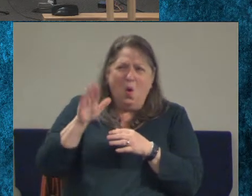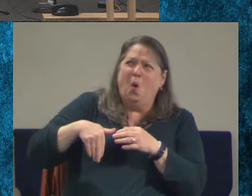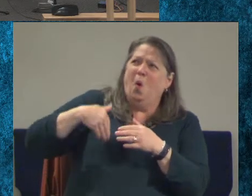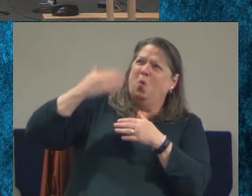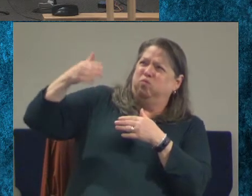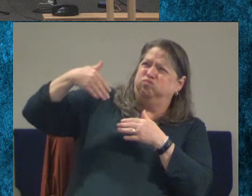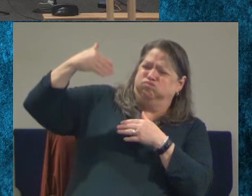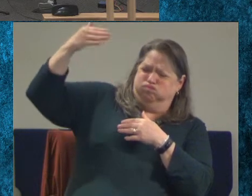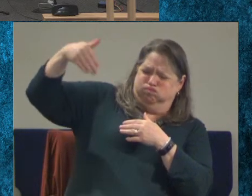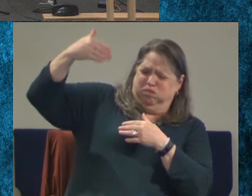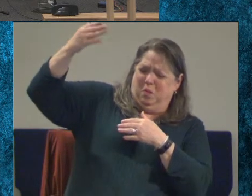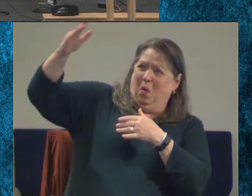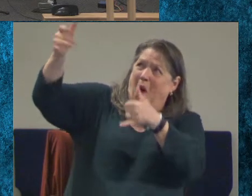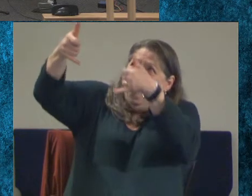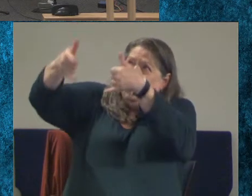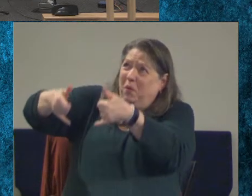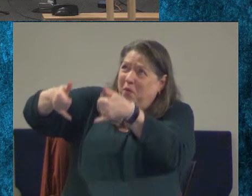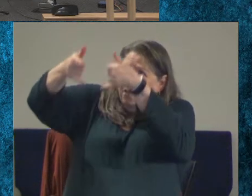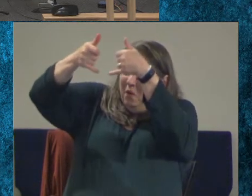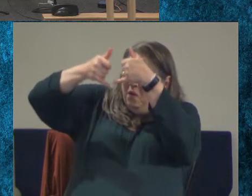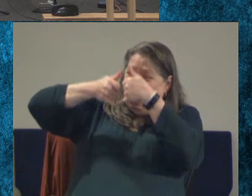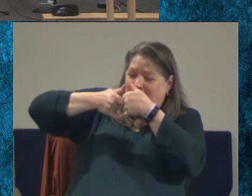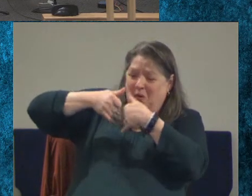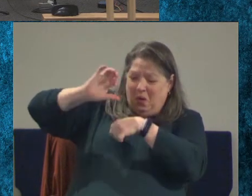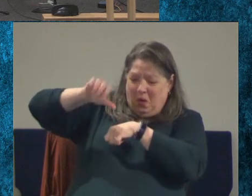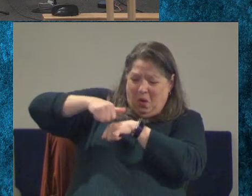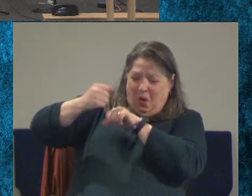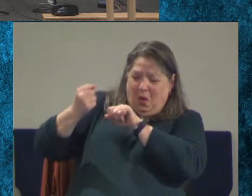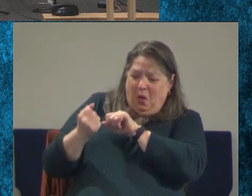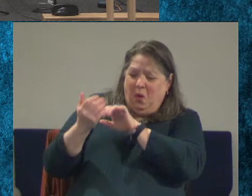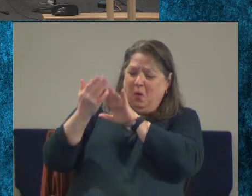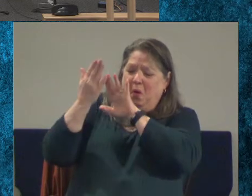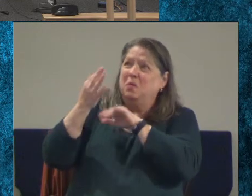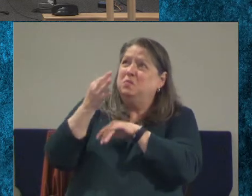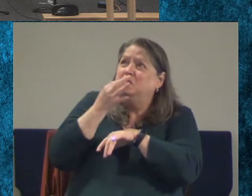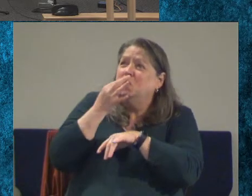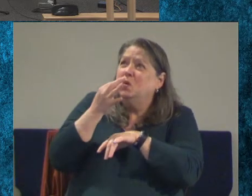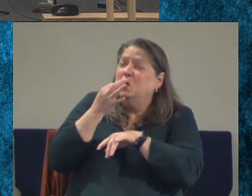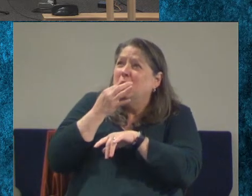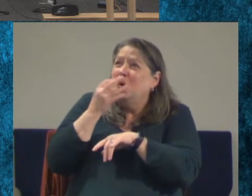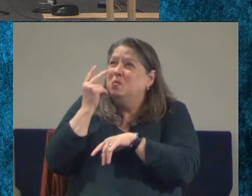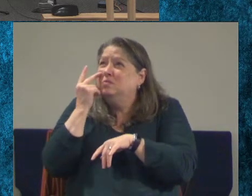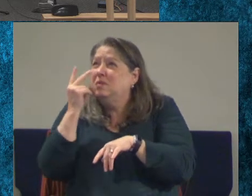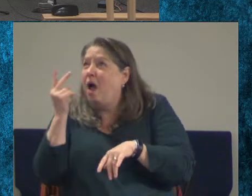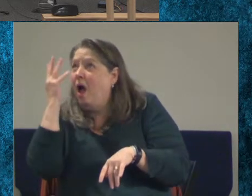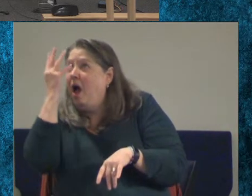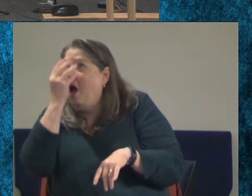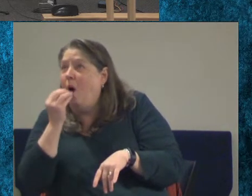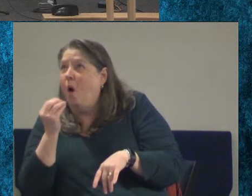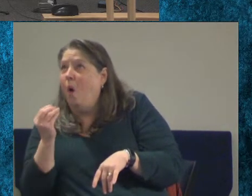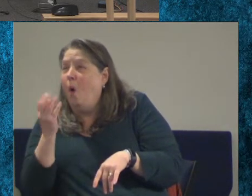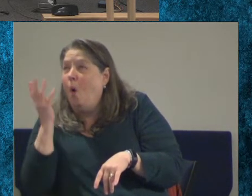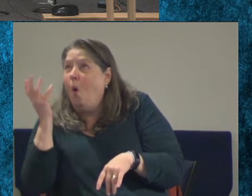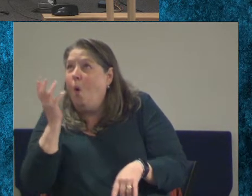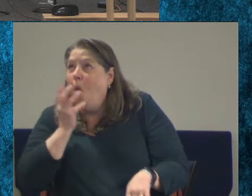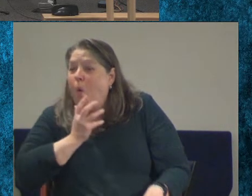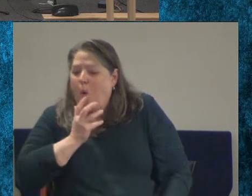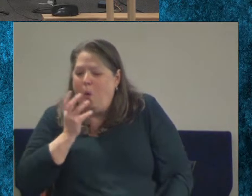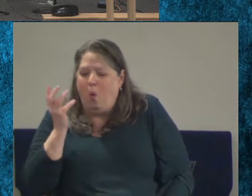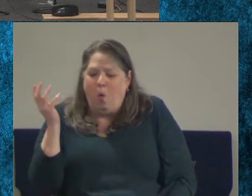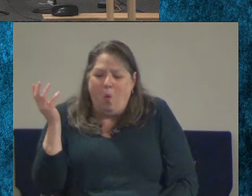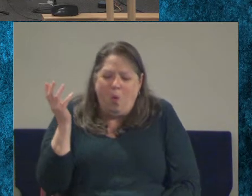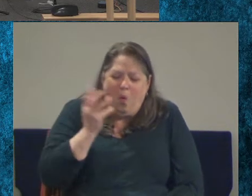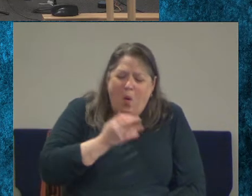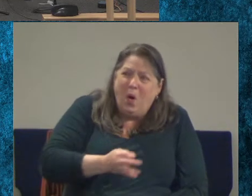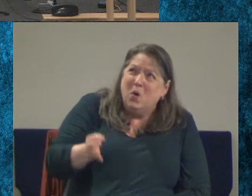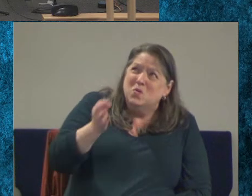Onward to the prize before us, soon his beauty will be o'er.